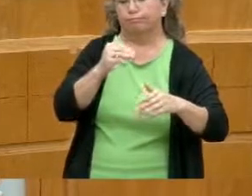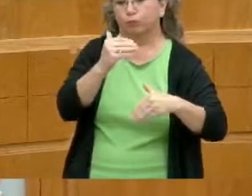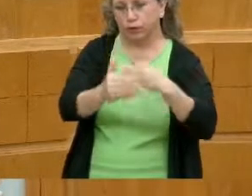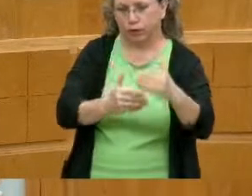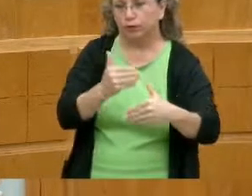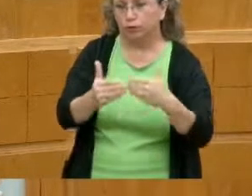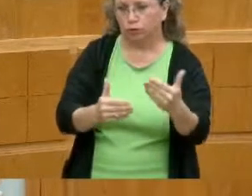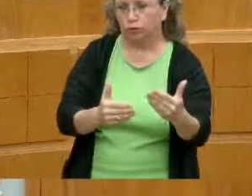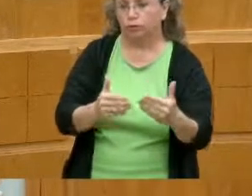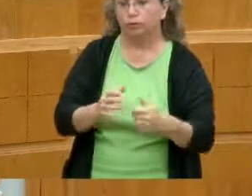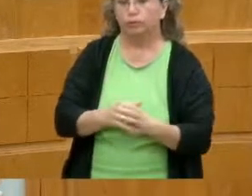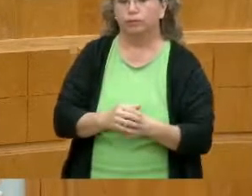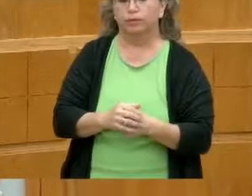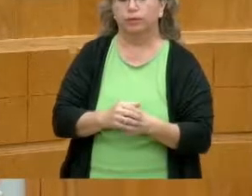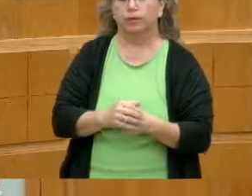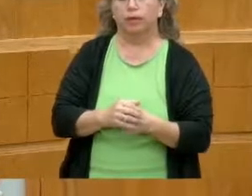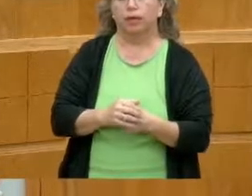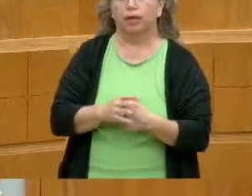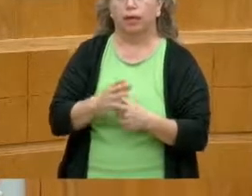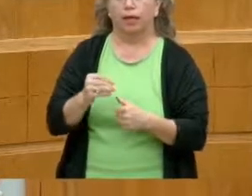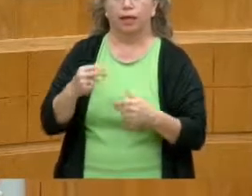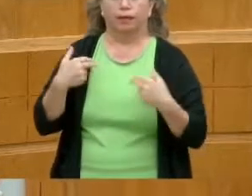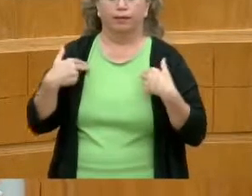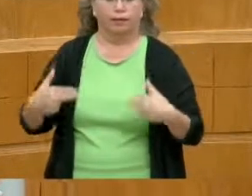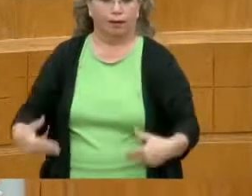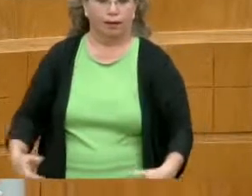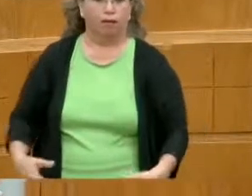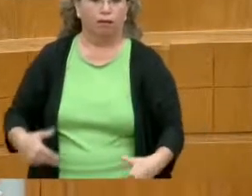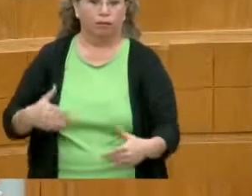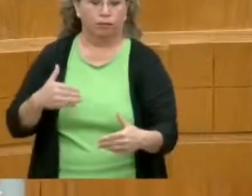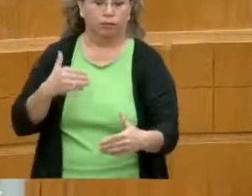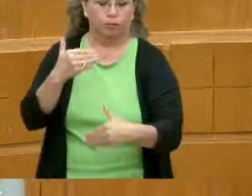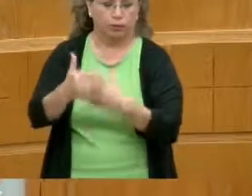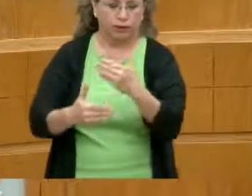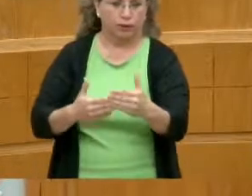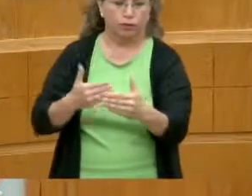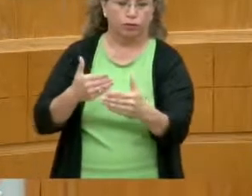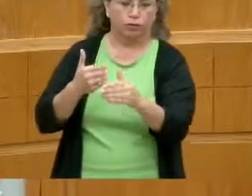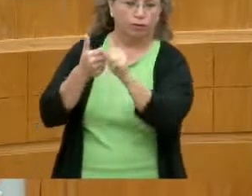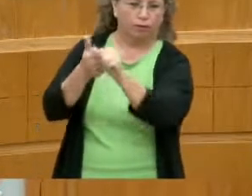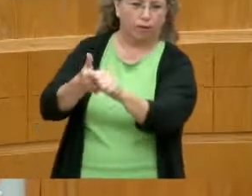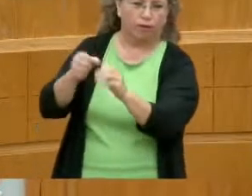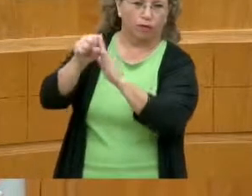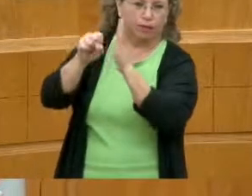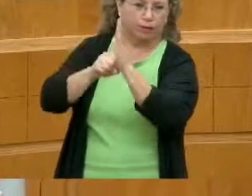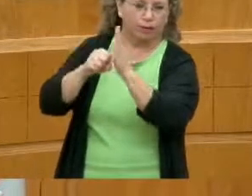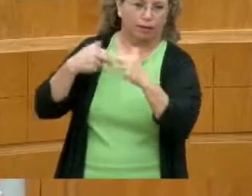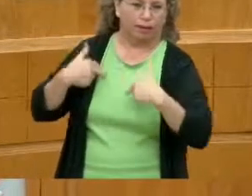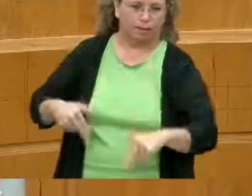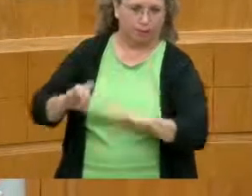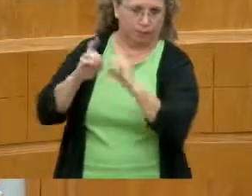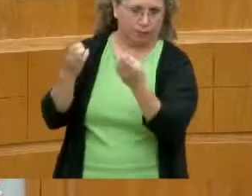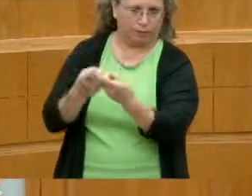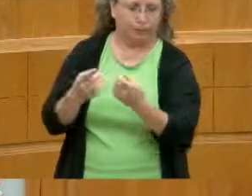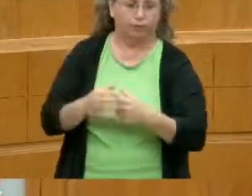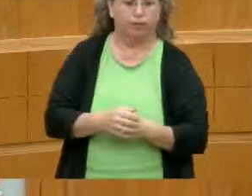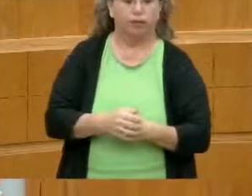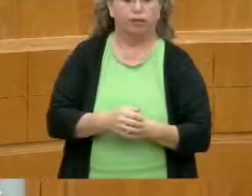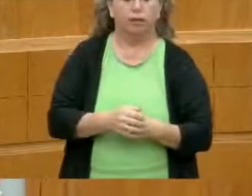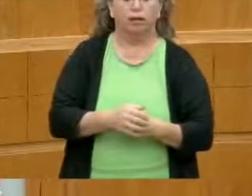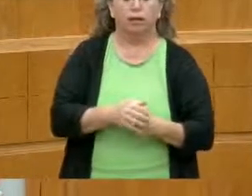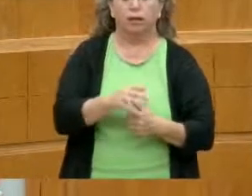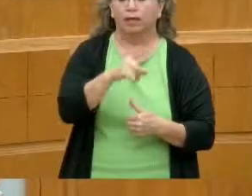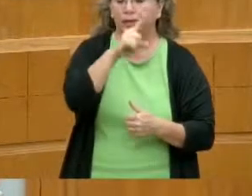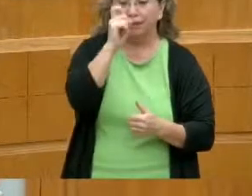se, and health protocols laid out by the Department of Health Services, the State Department. These classes